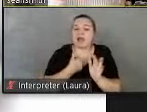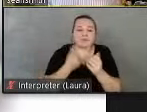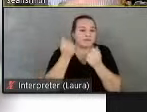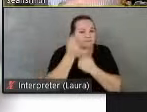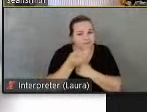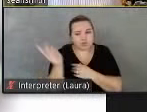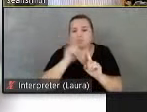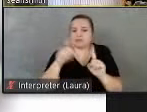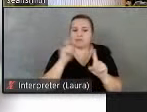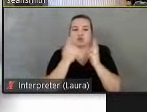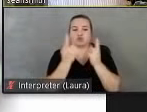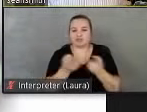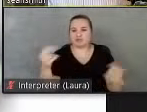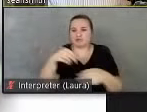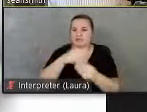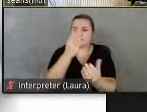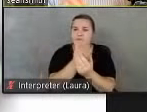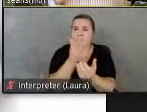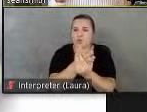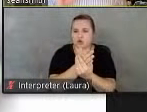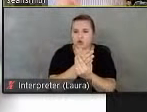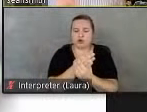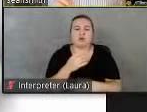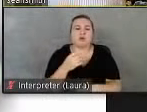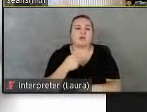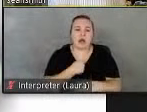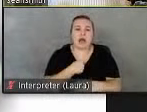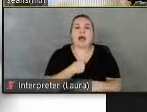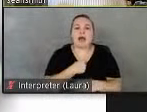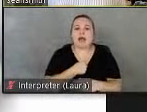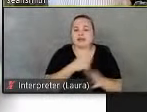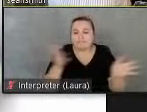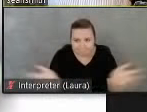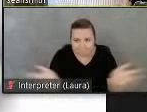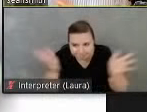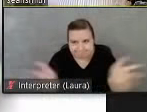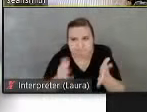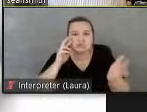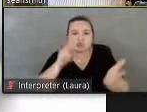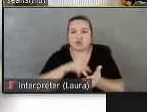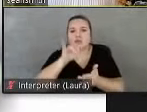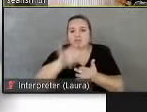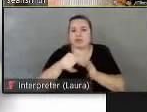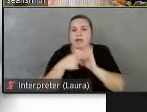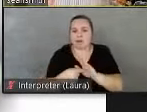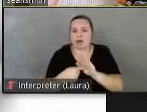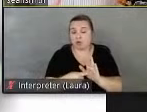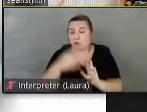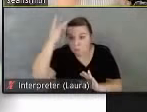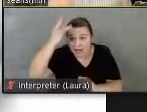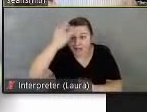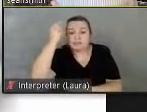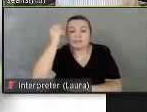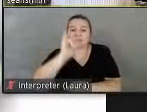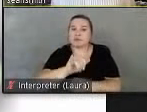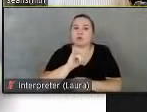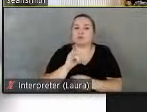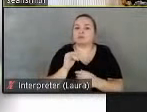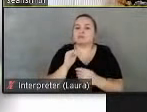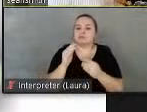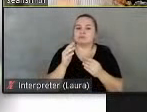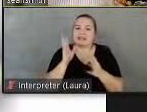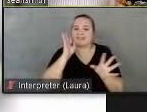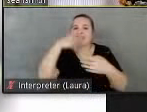resources in that folder I mentioned earlier. I urge you to take a look at those models. And why? Because those models, they've invented the